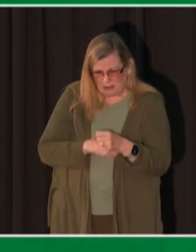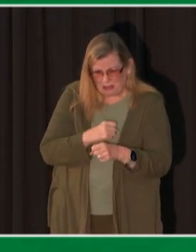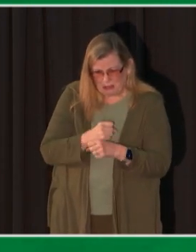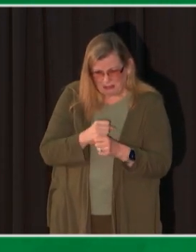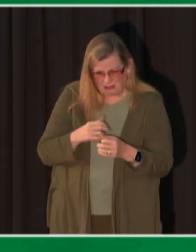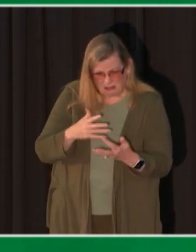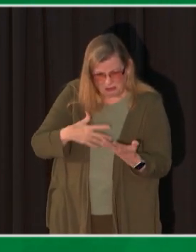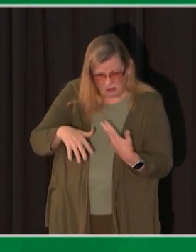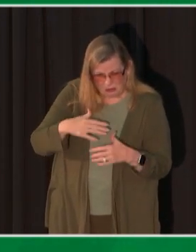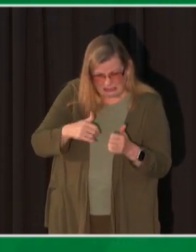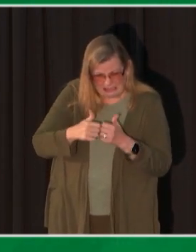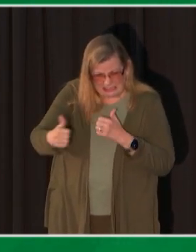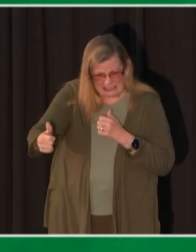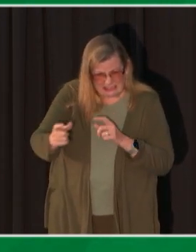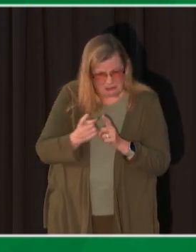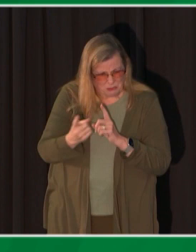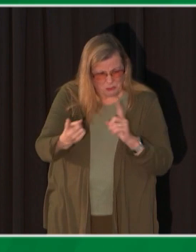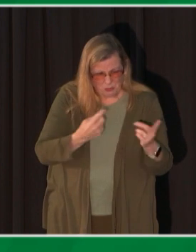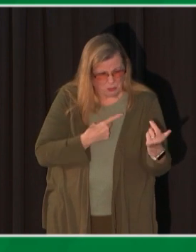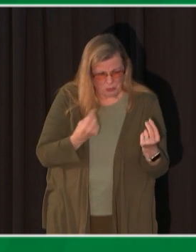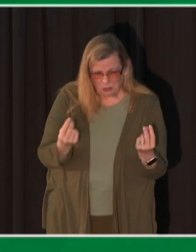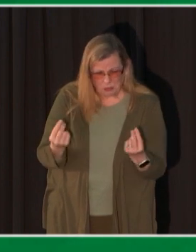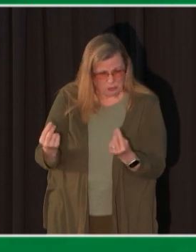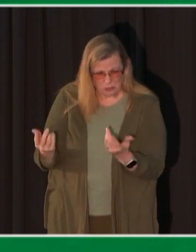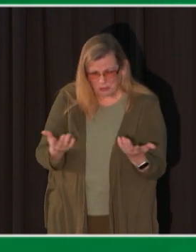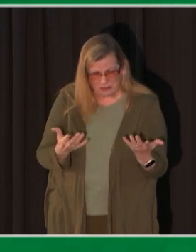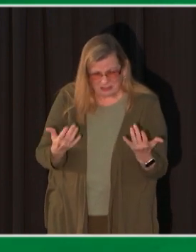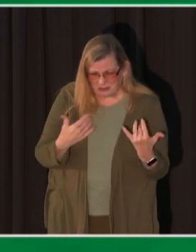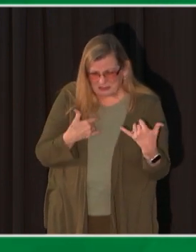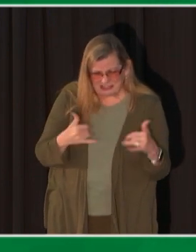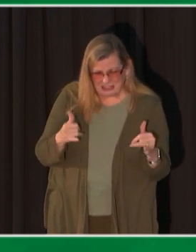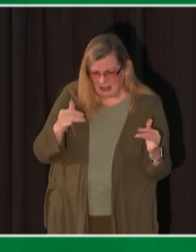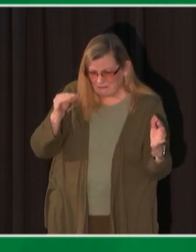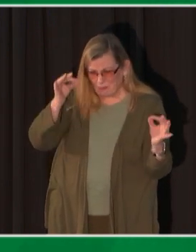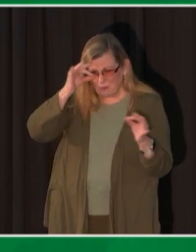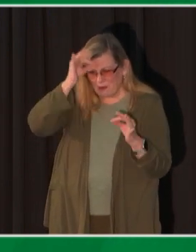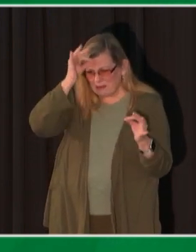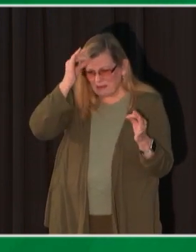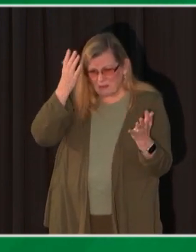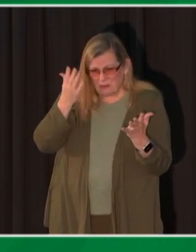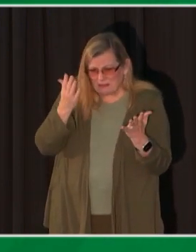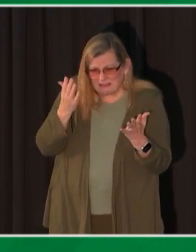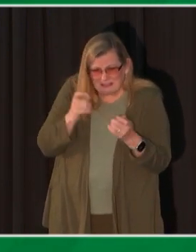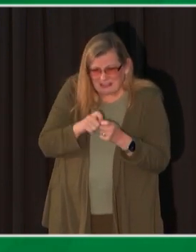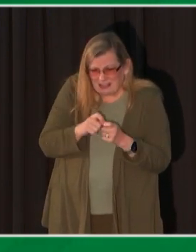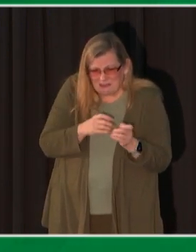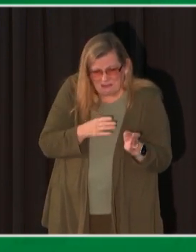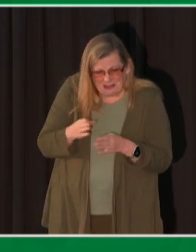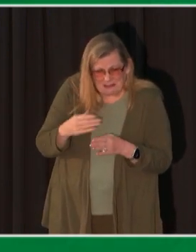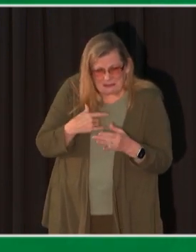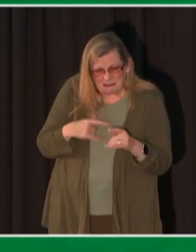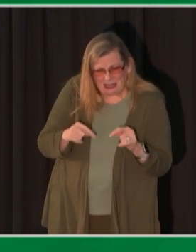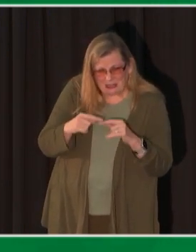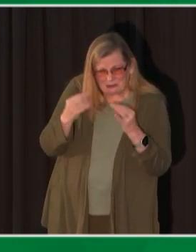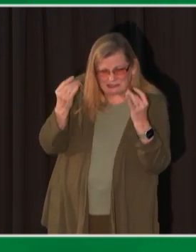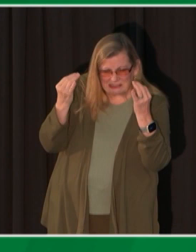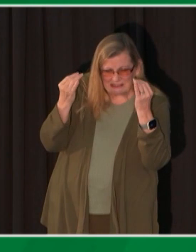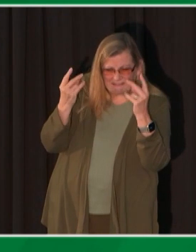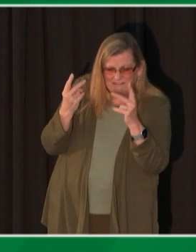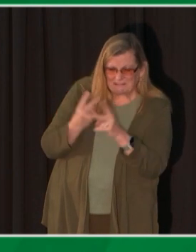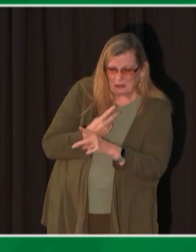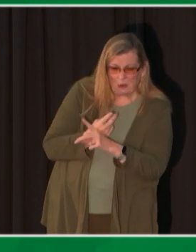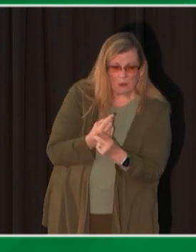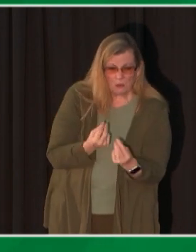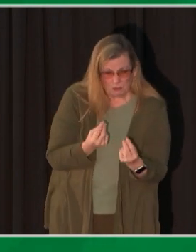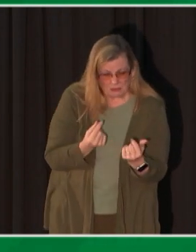measures that we'll have to put in place? And so we are all working together very hard and look forward to sharing additional information in May as we